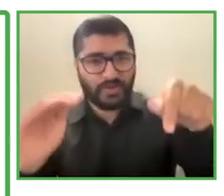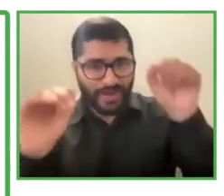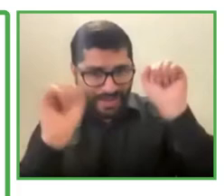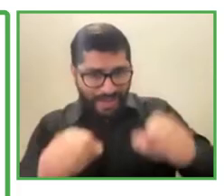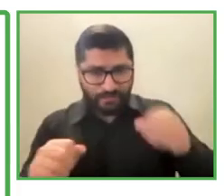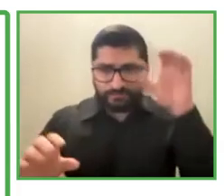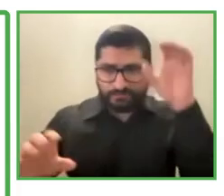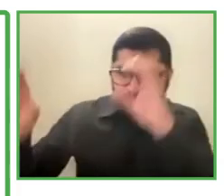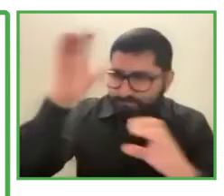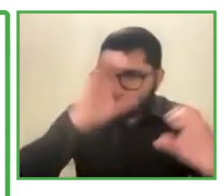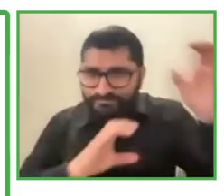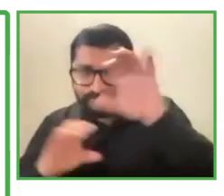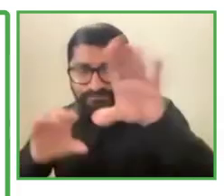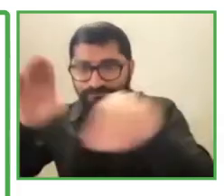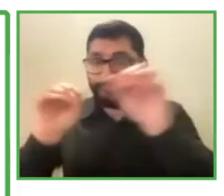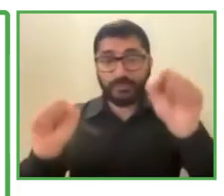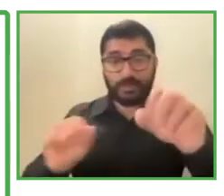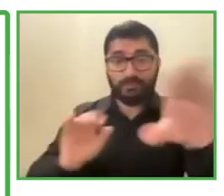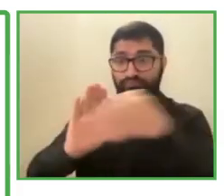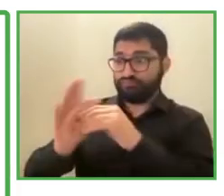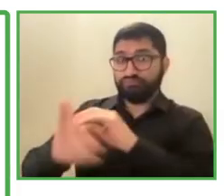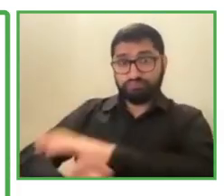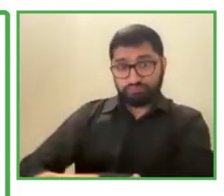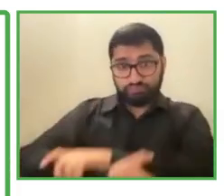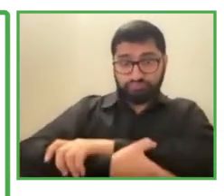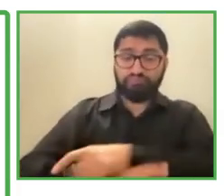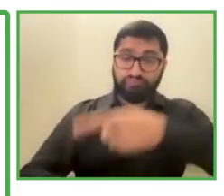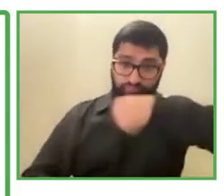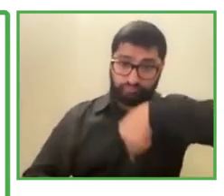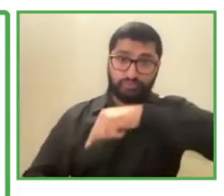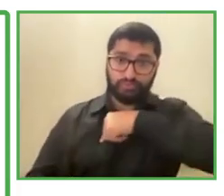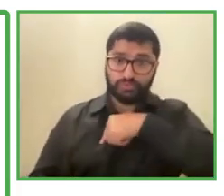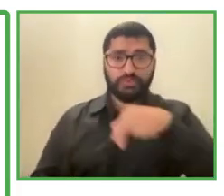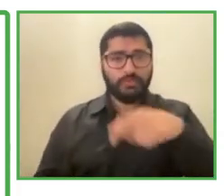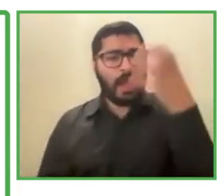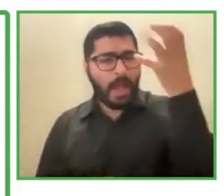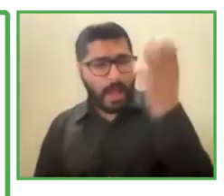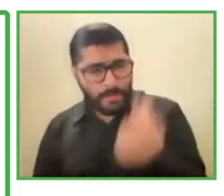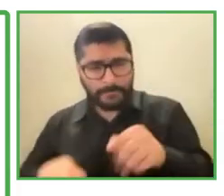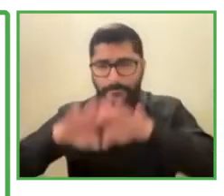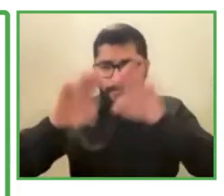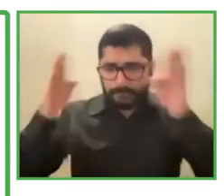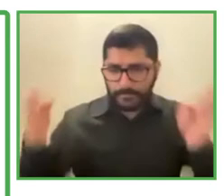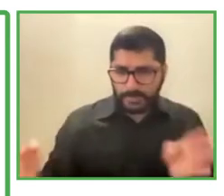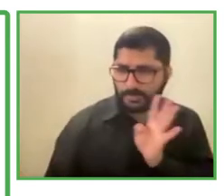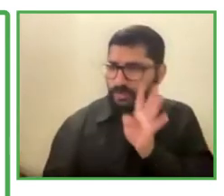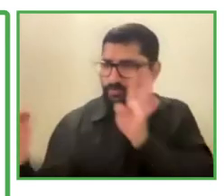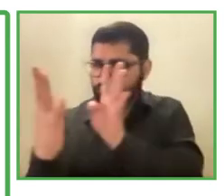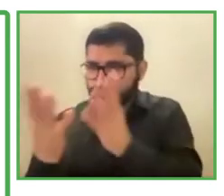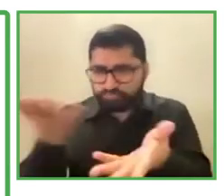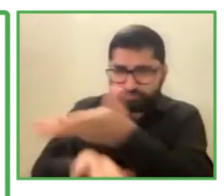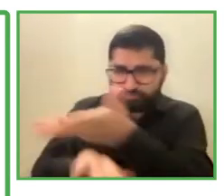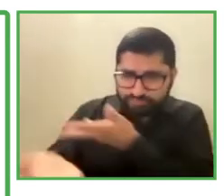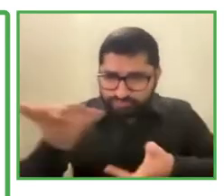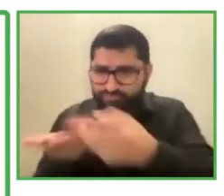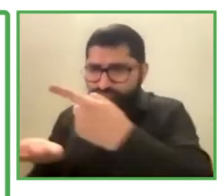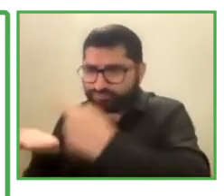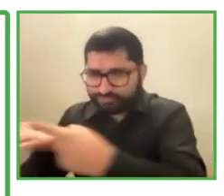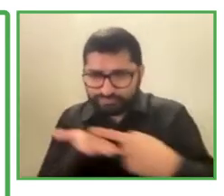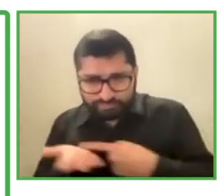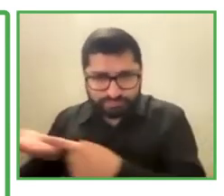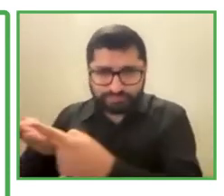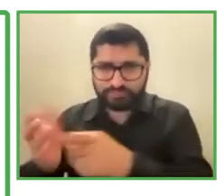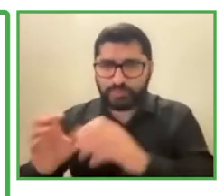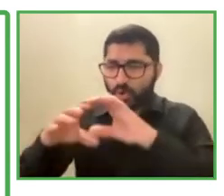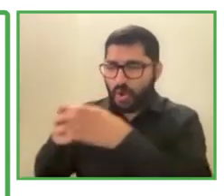allies, potential members of this partnership with the working group where we invited representatives